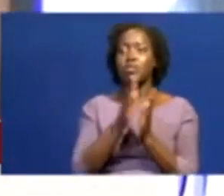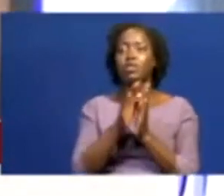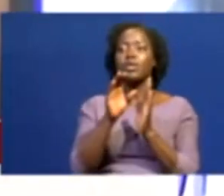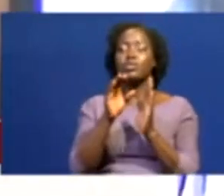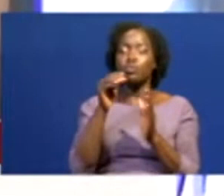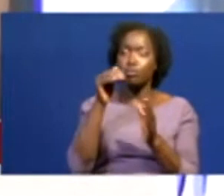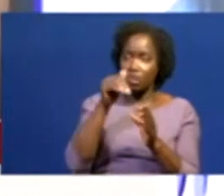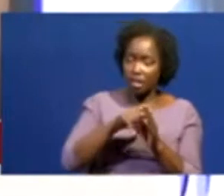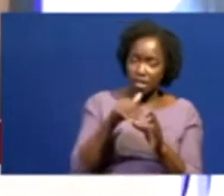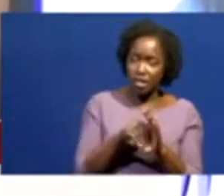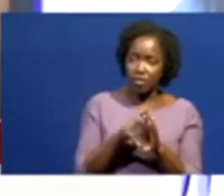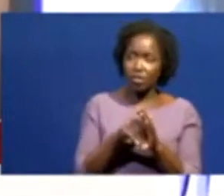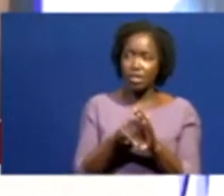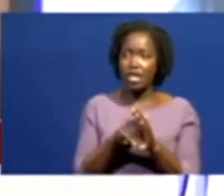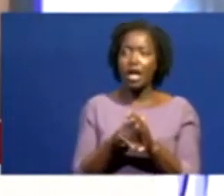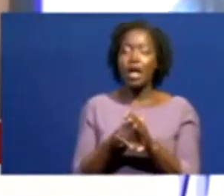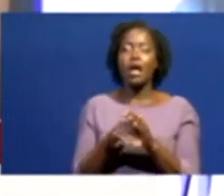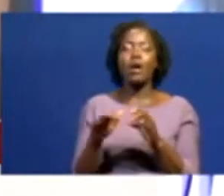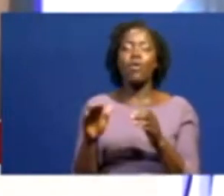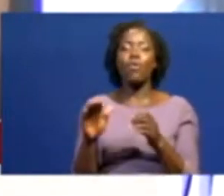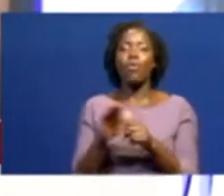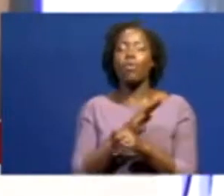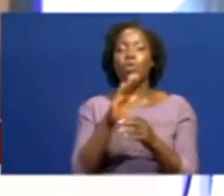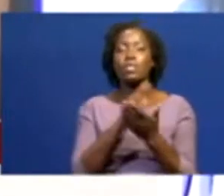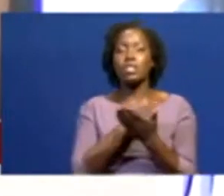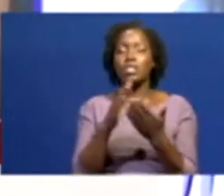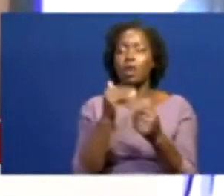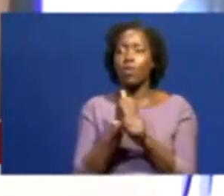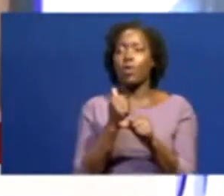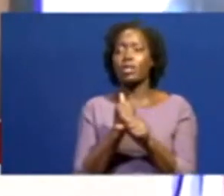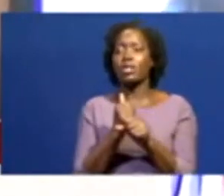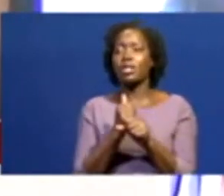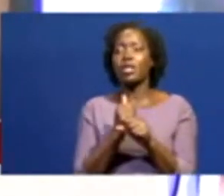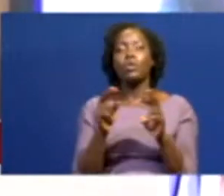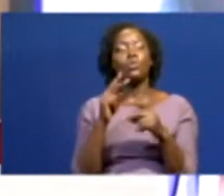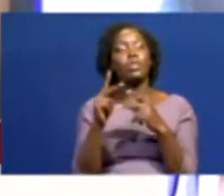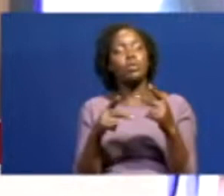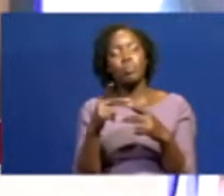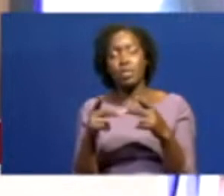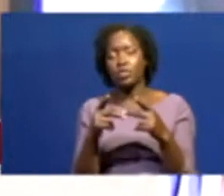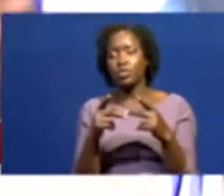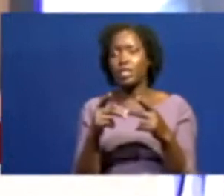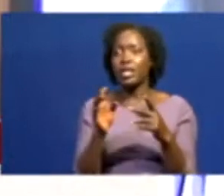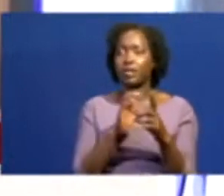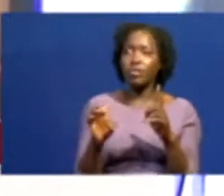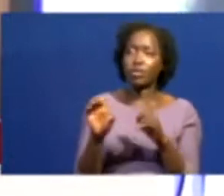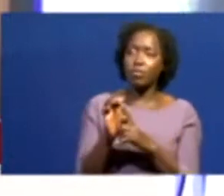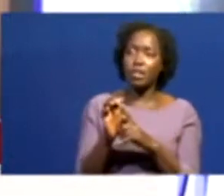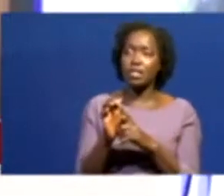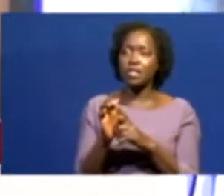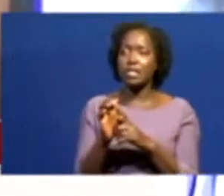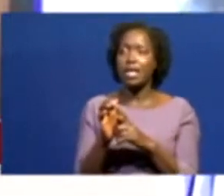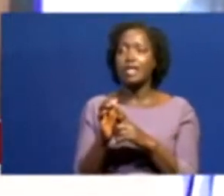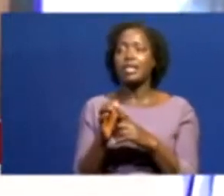constitute a whole sector working group just to look at our operational environment, discern the